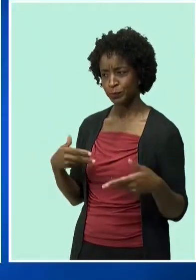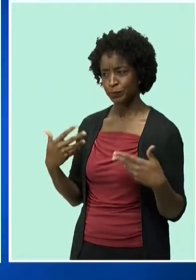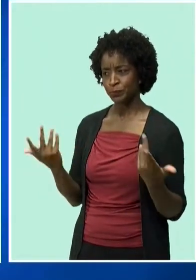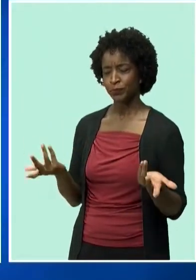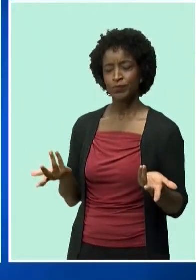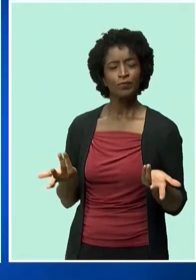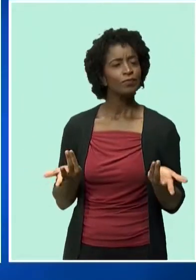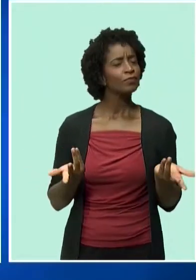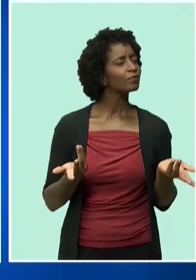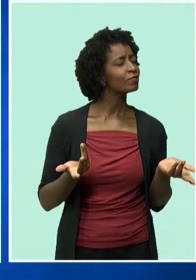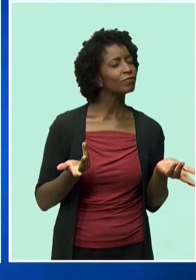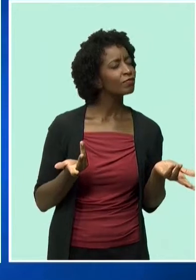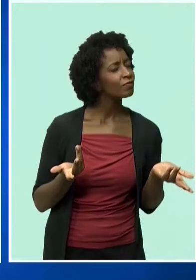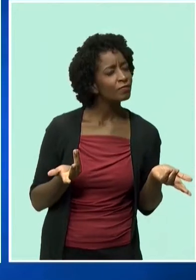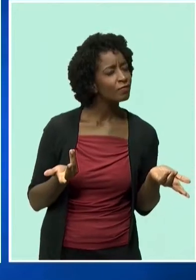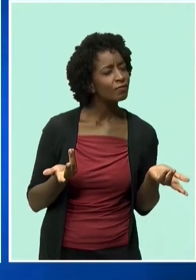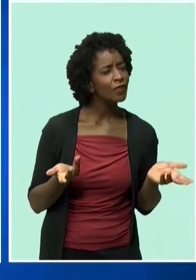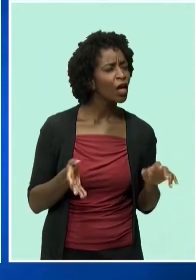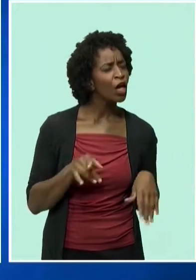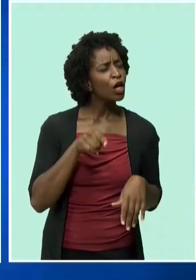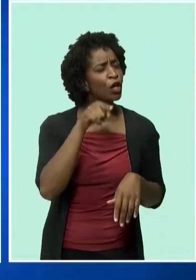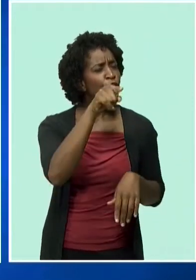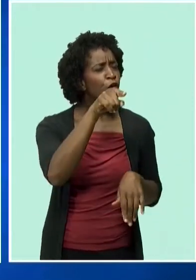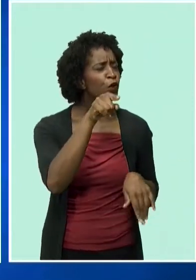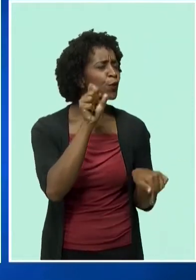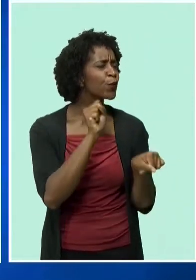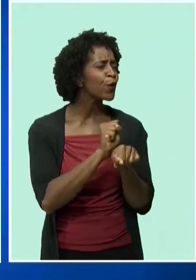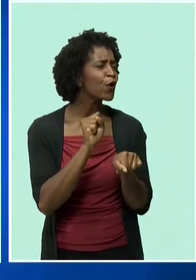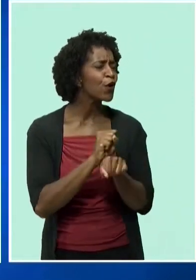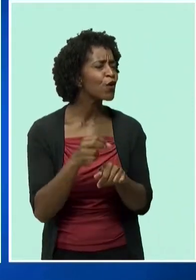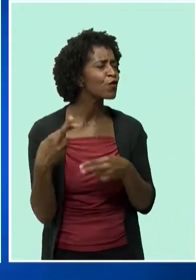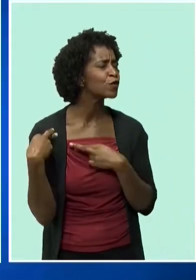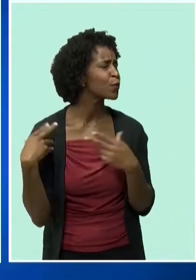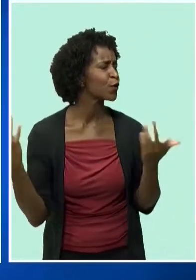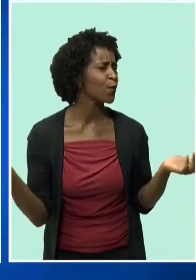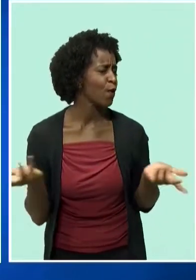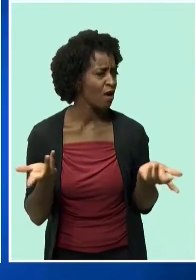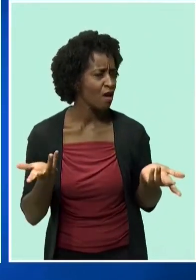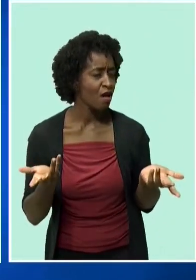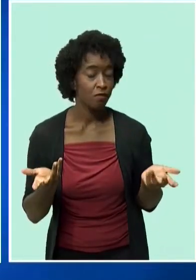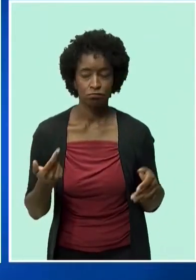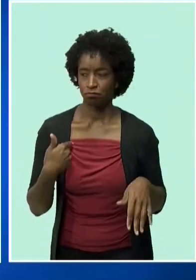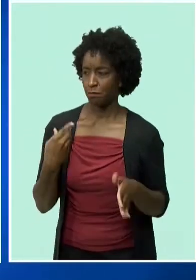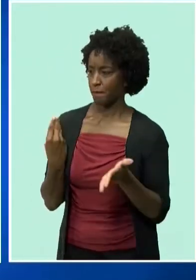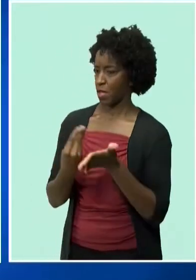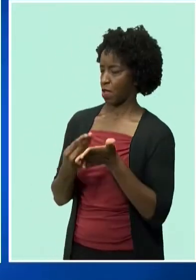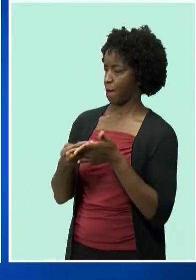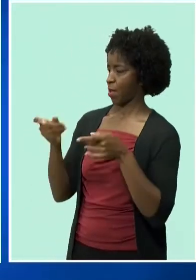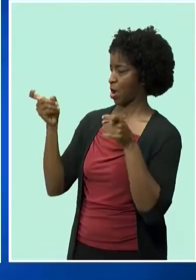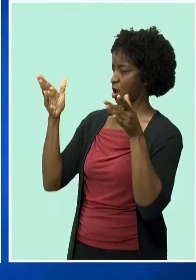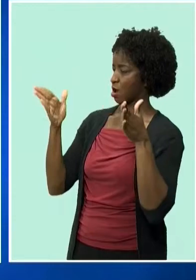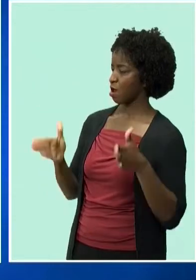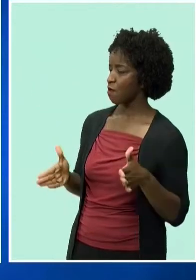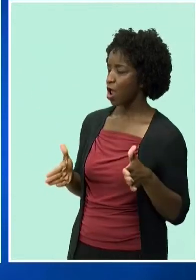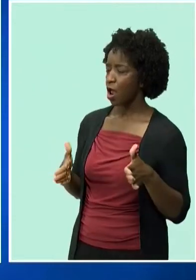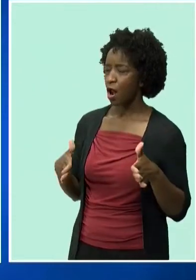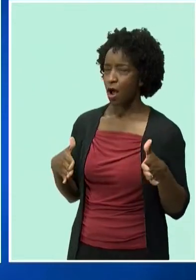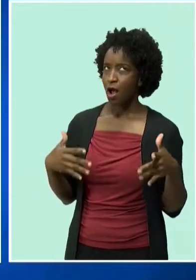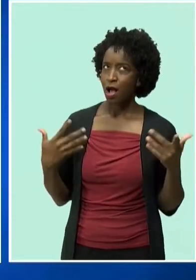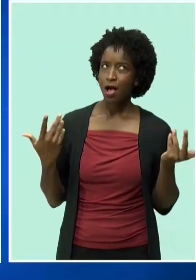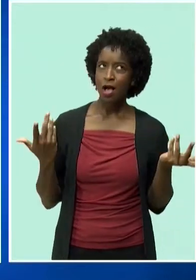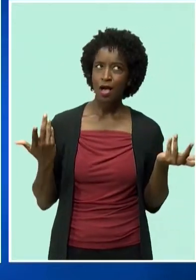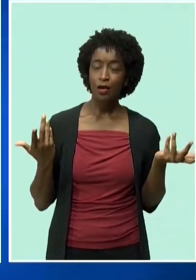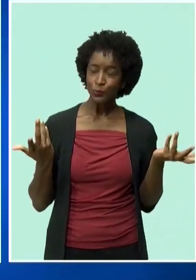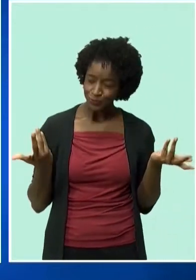Sir, Mr. Jennings, your post again, what's your post again, sir? I'm Director of Finance. So I'm going to